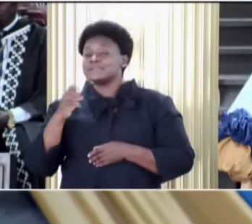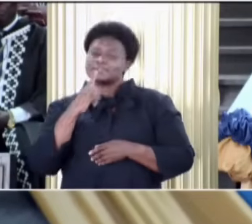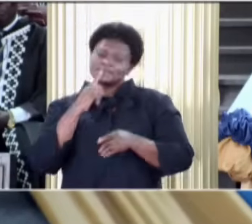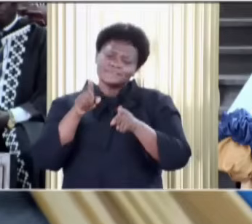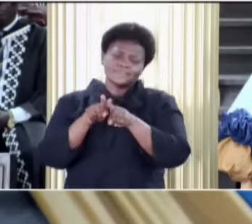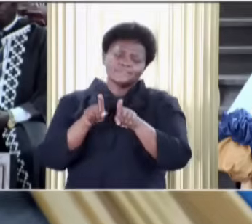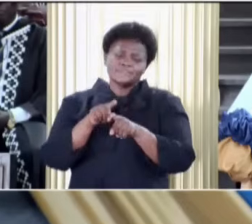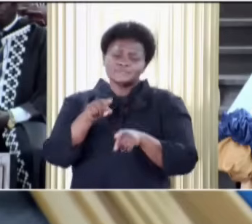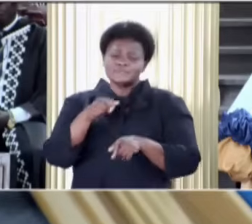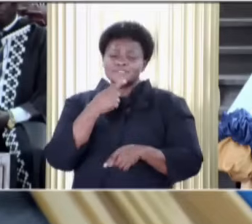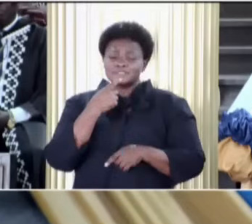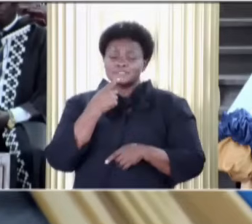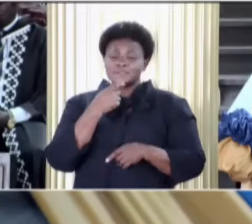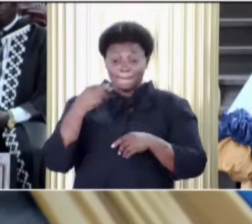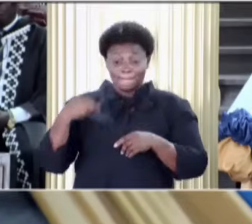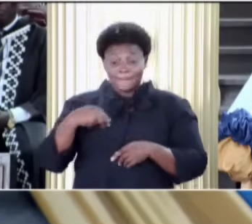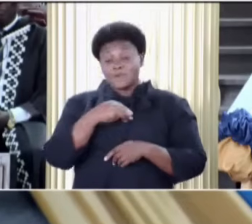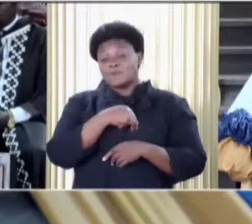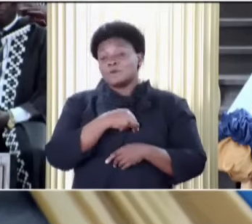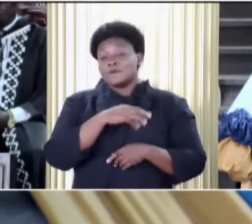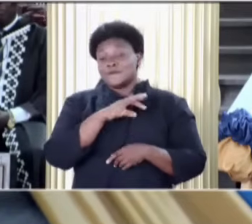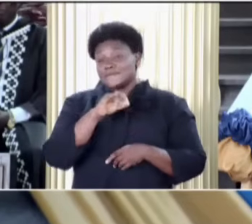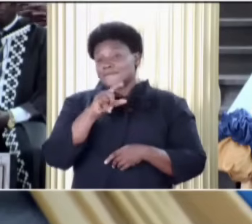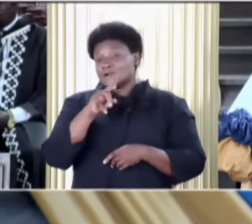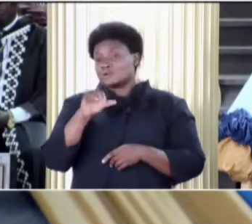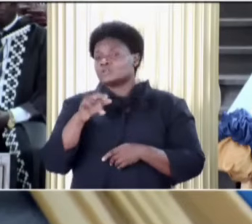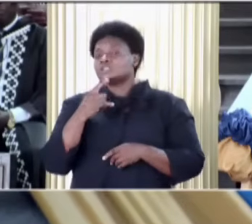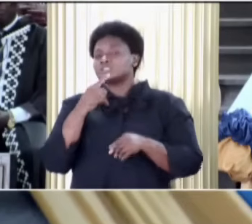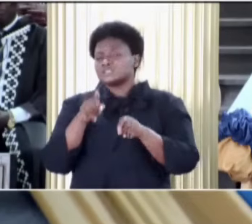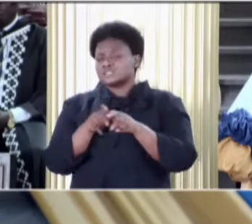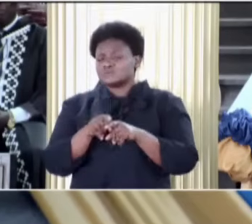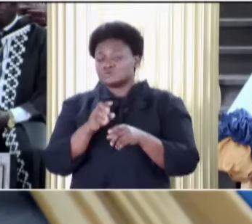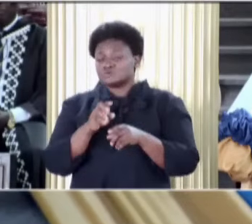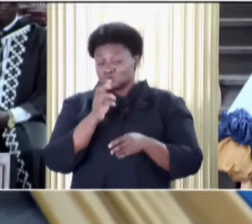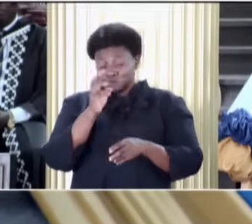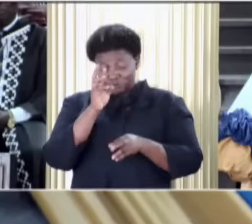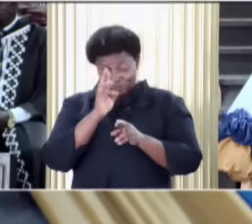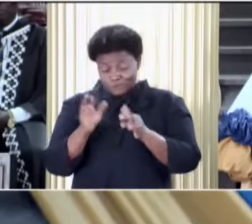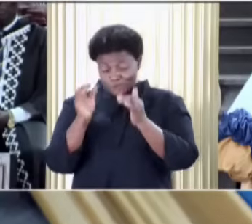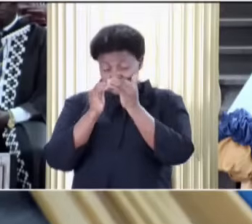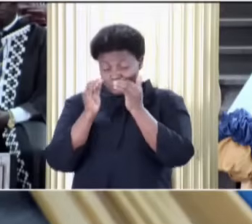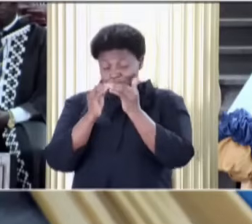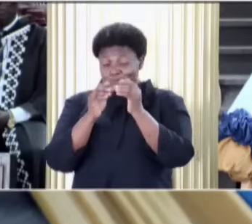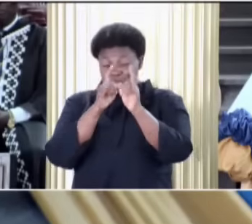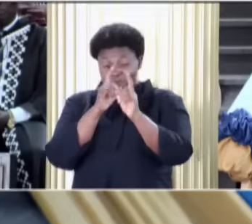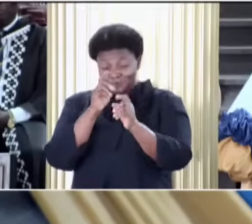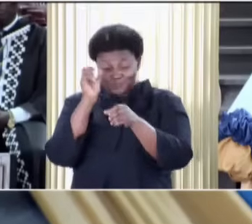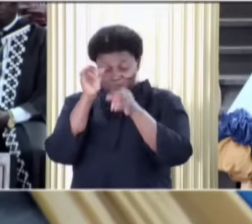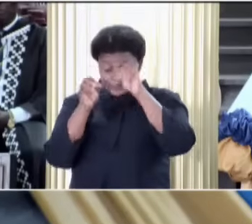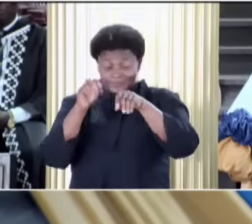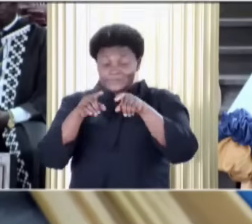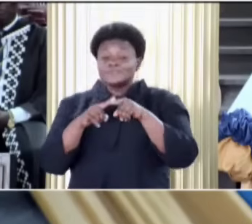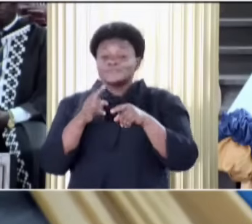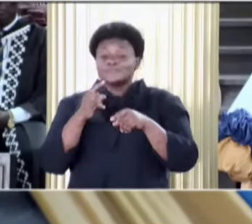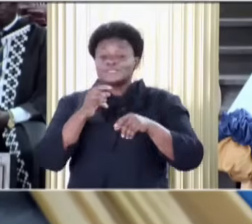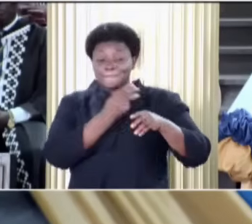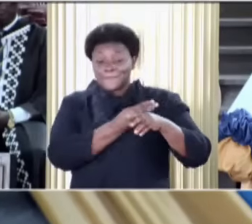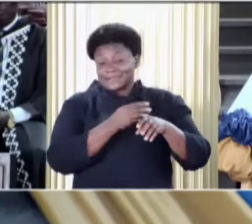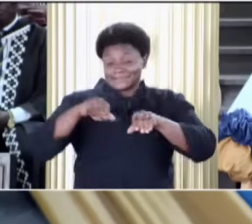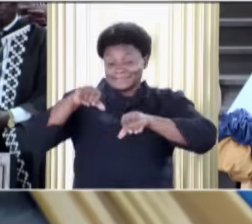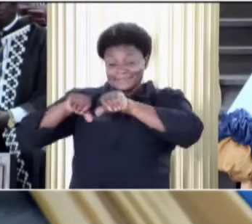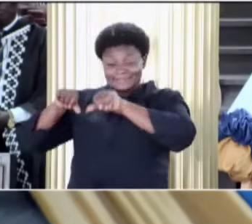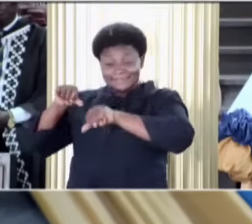of faculty, have been honored for their respective contributions to mathematics and science excellence,